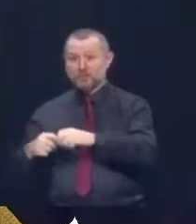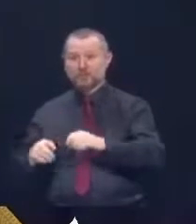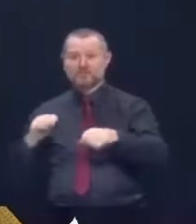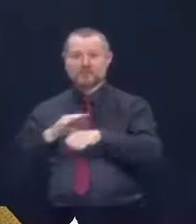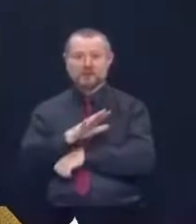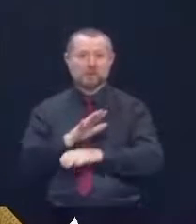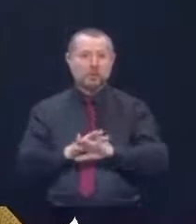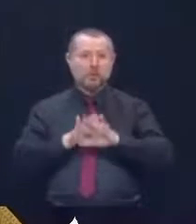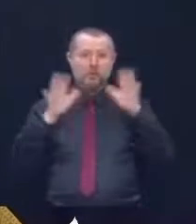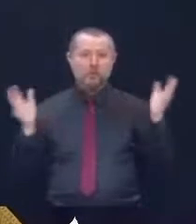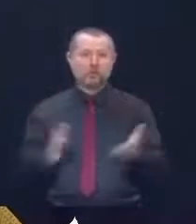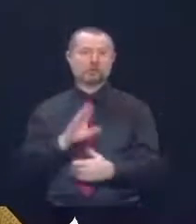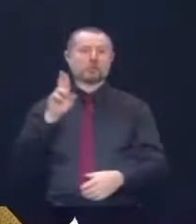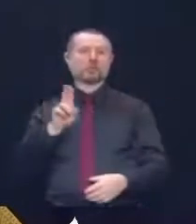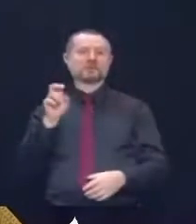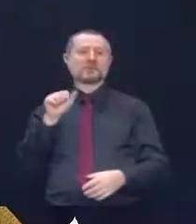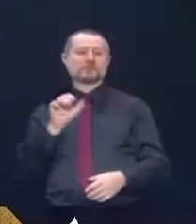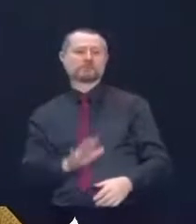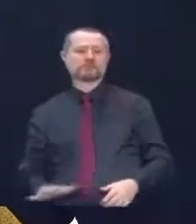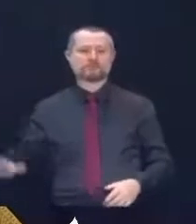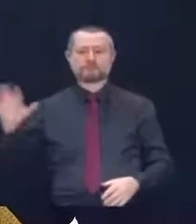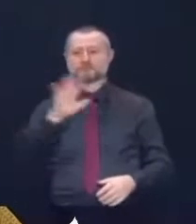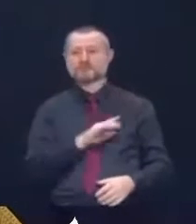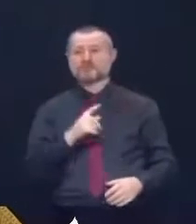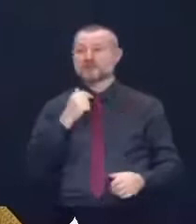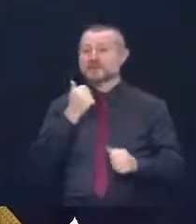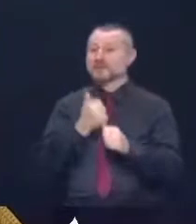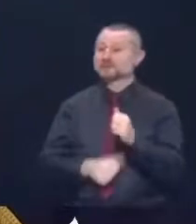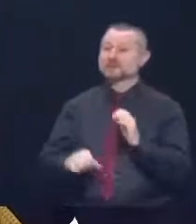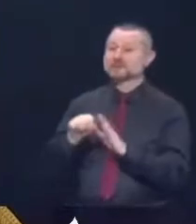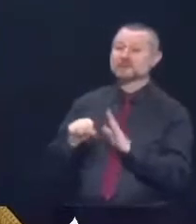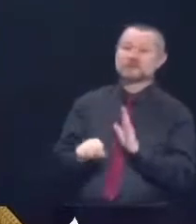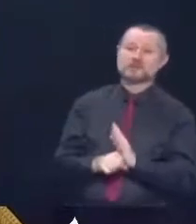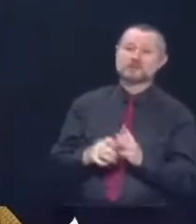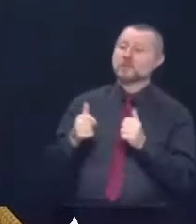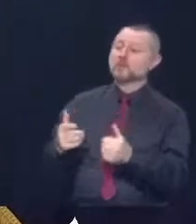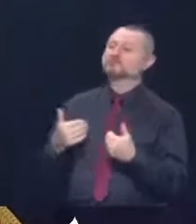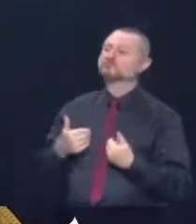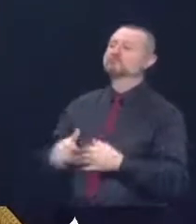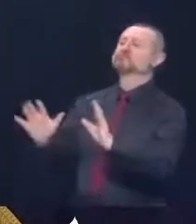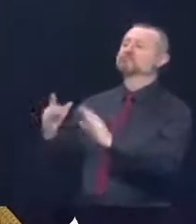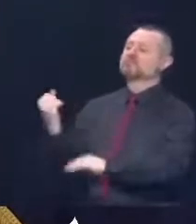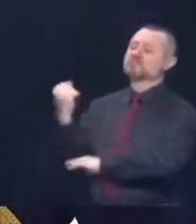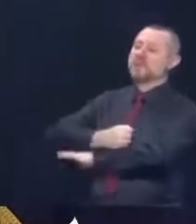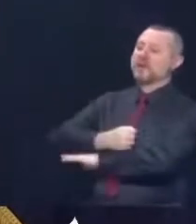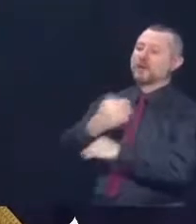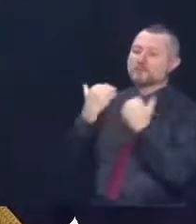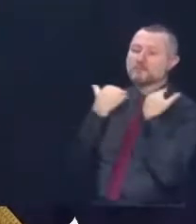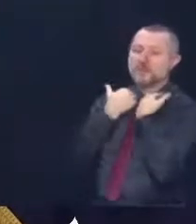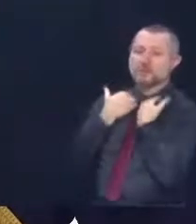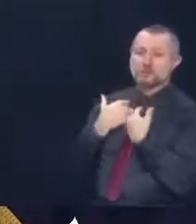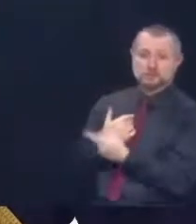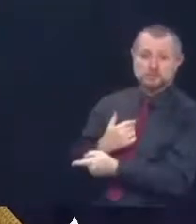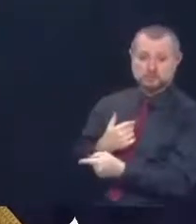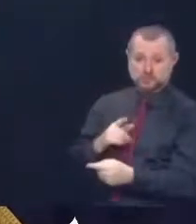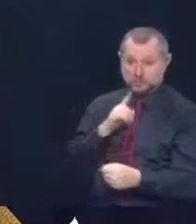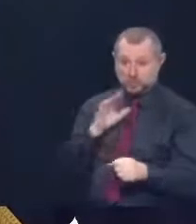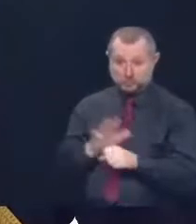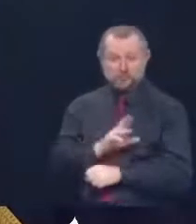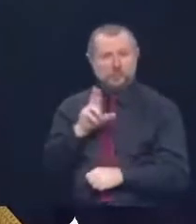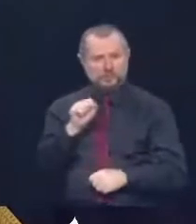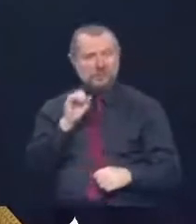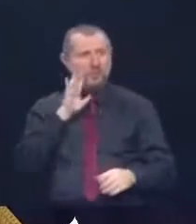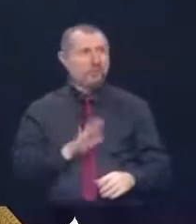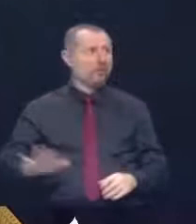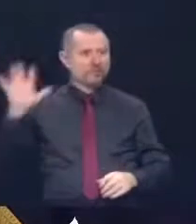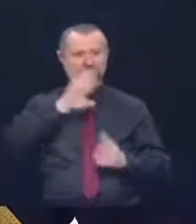50 states, go bankrupt, without saying to the nation, go bankrupt. It's a problem for every